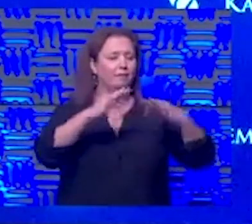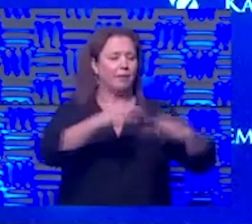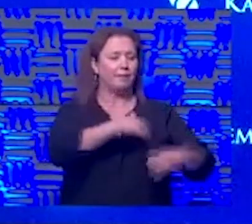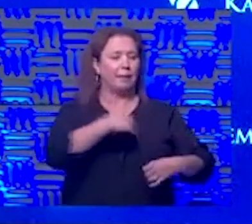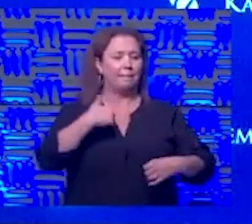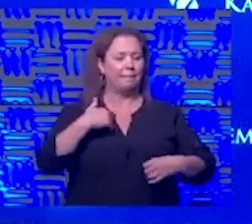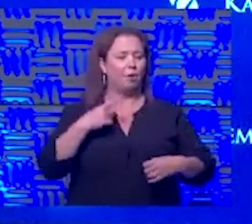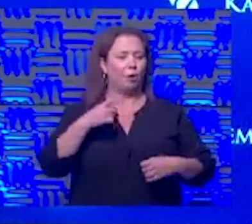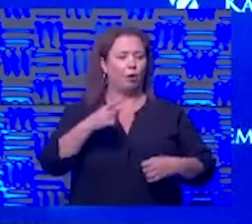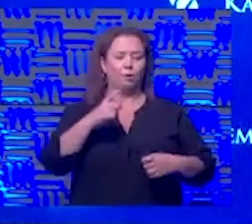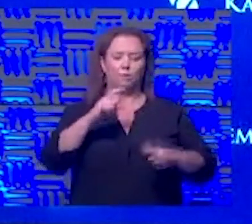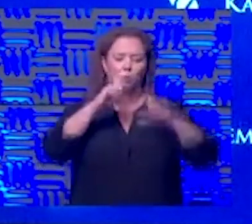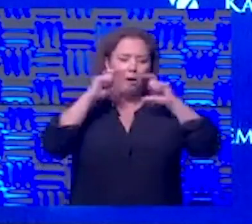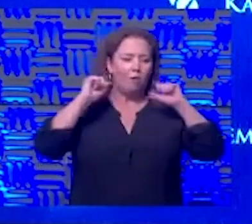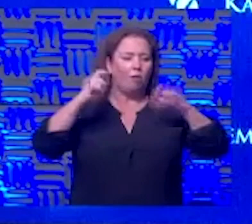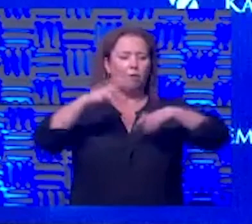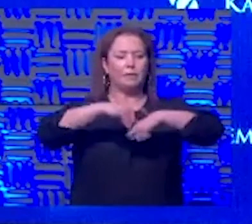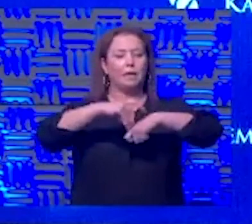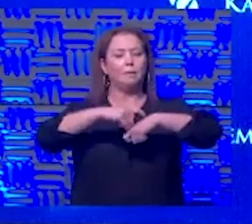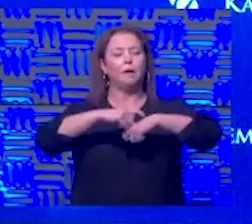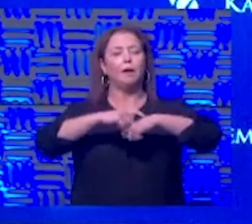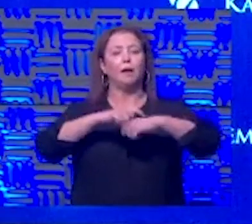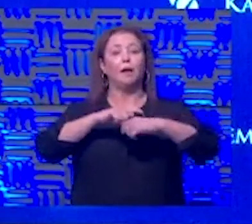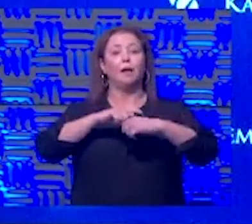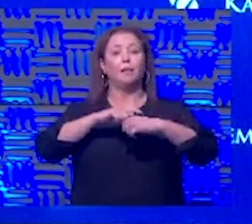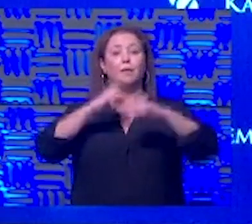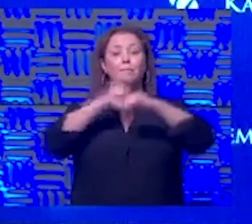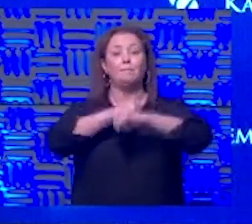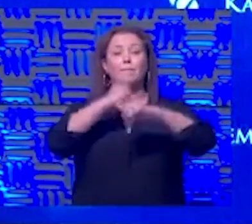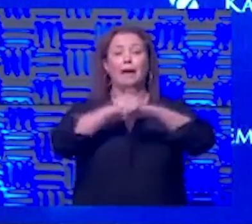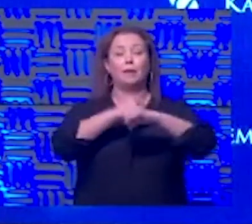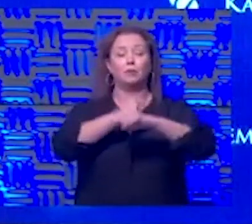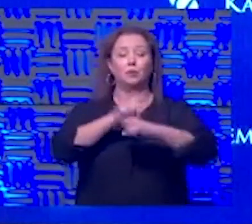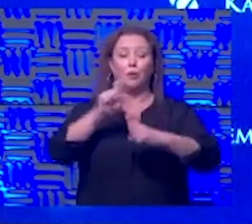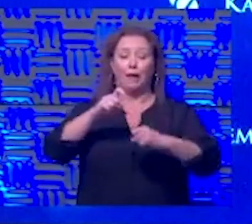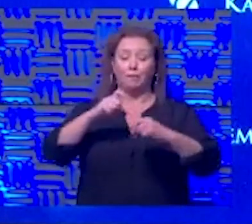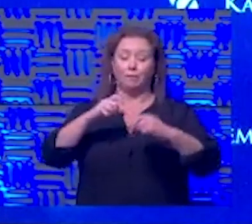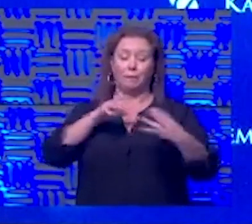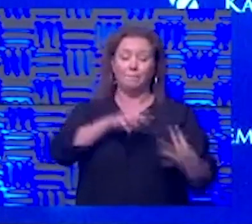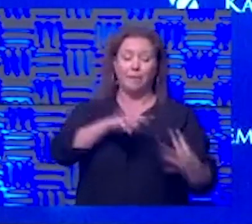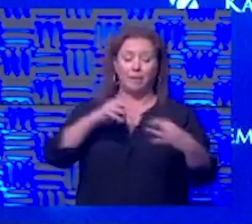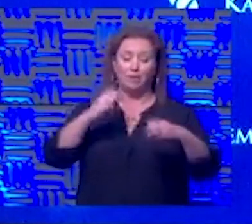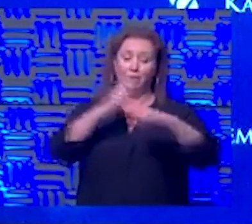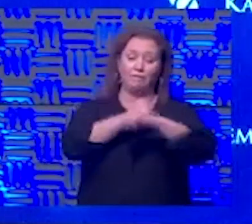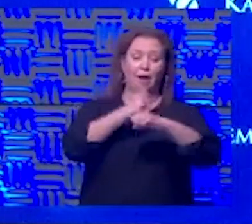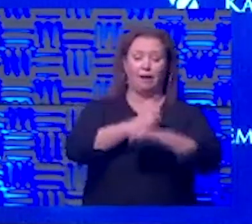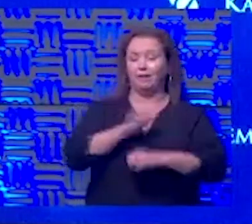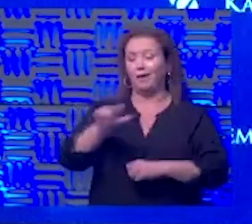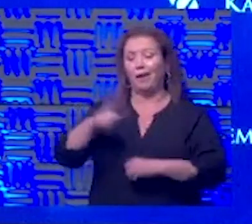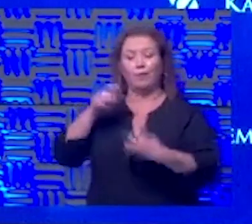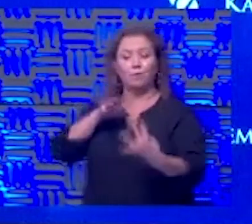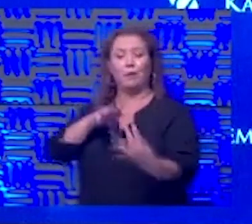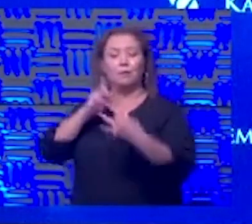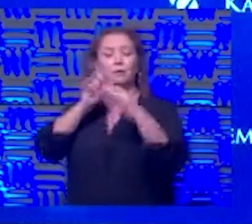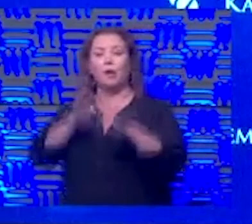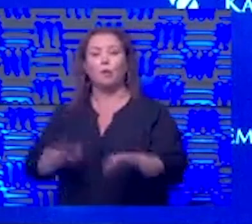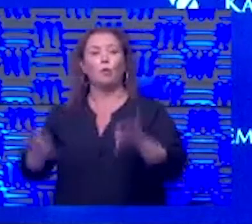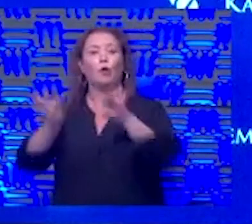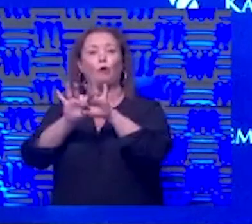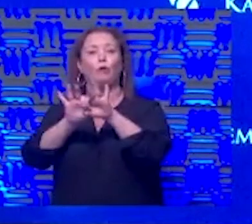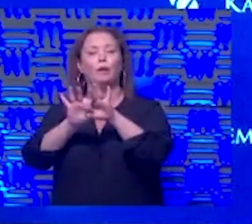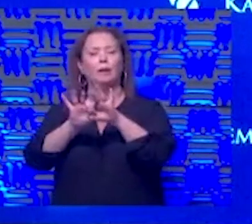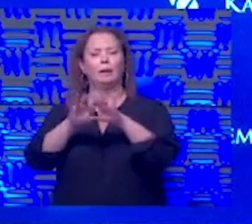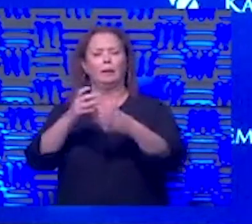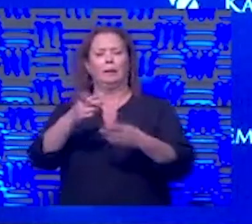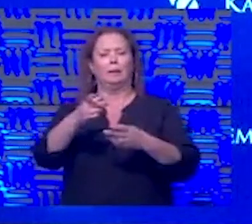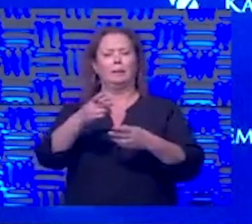There are battles that you have to fight, and there are battles you have to recognize aren't worth that fight. Making somebody really agitated,